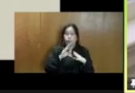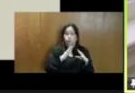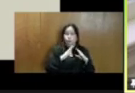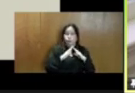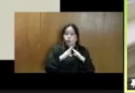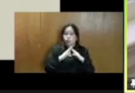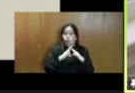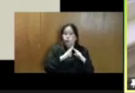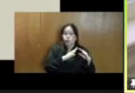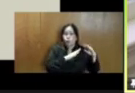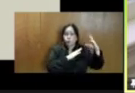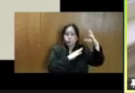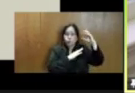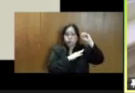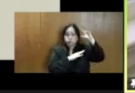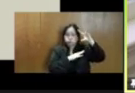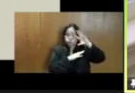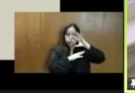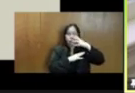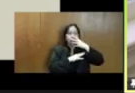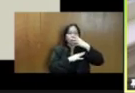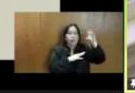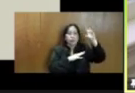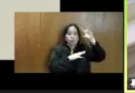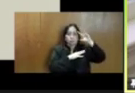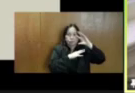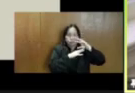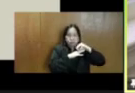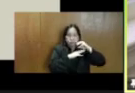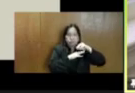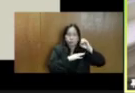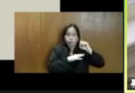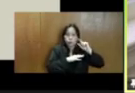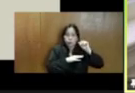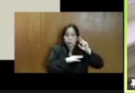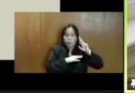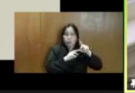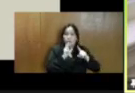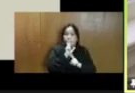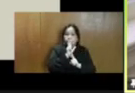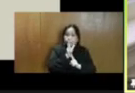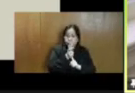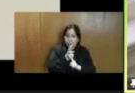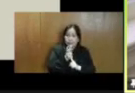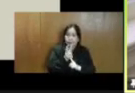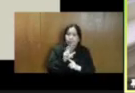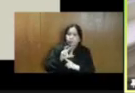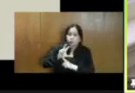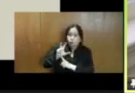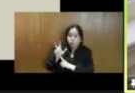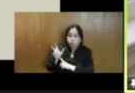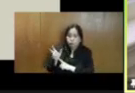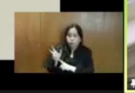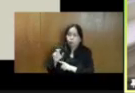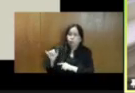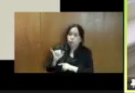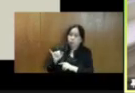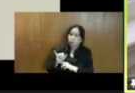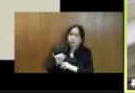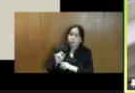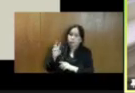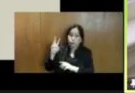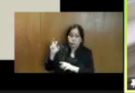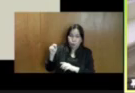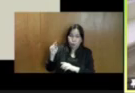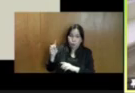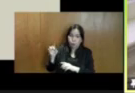And we think in doing this, we can get a pretty good sense of which workers are in solar and wind. And then additionally, we're going to add on